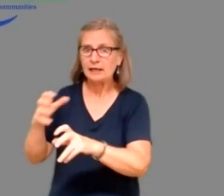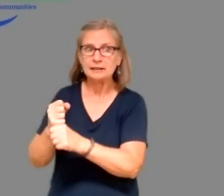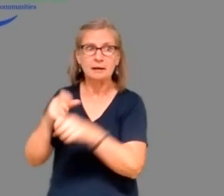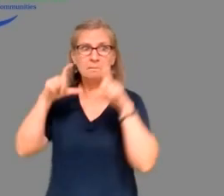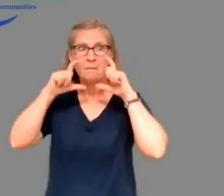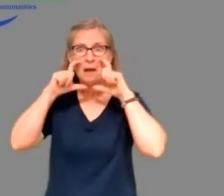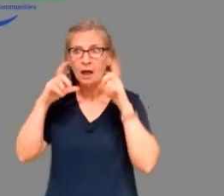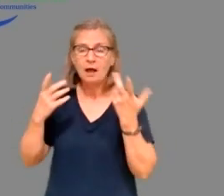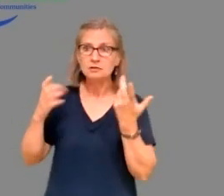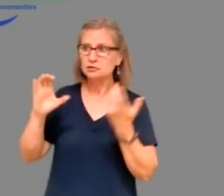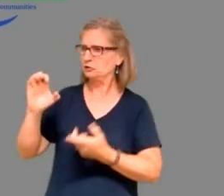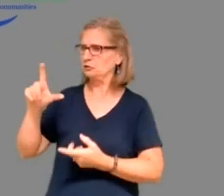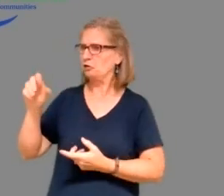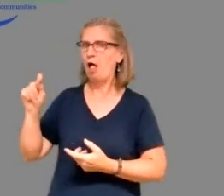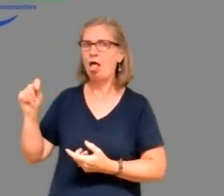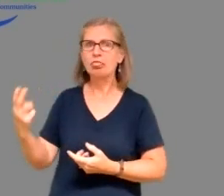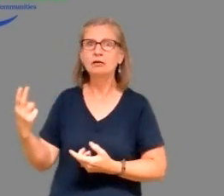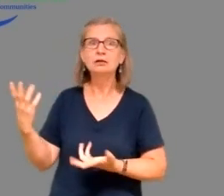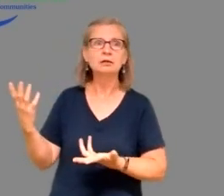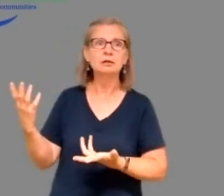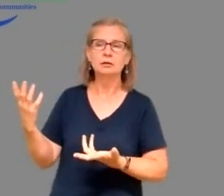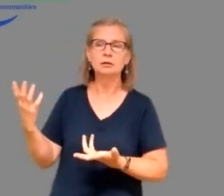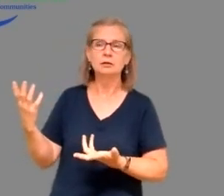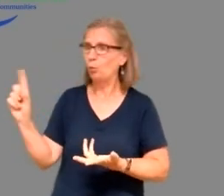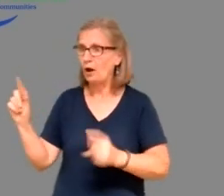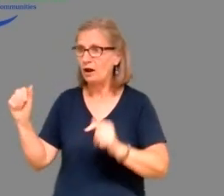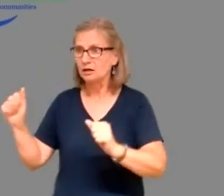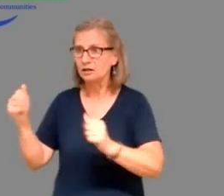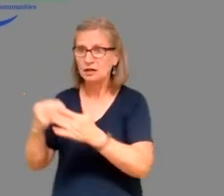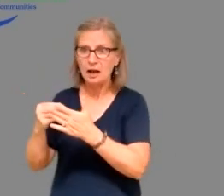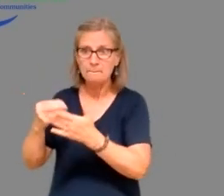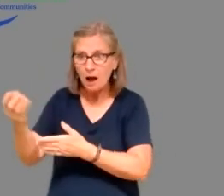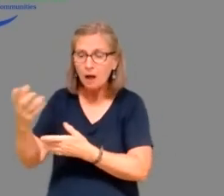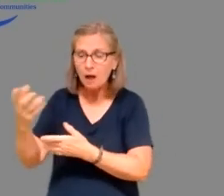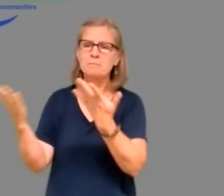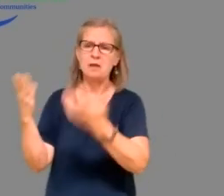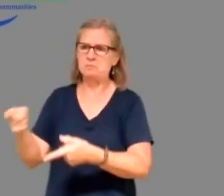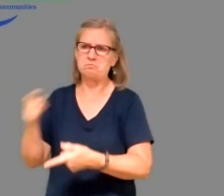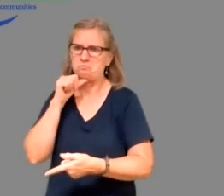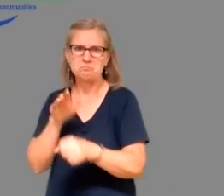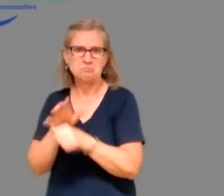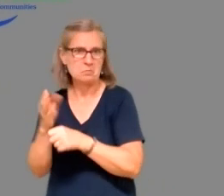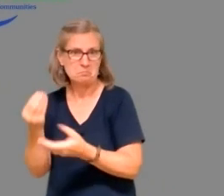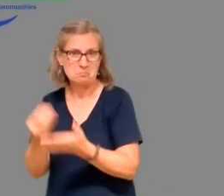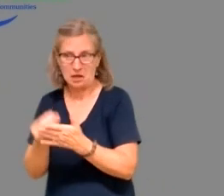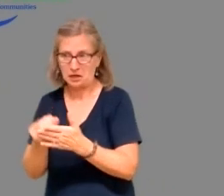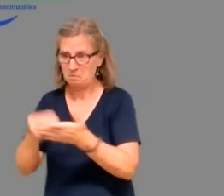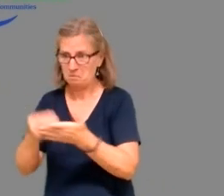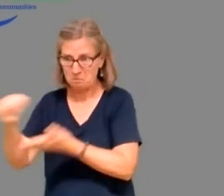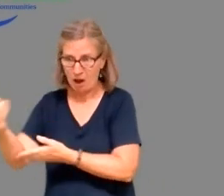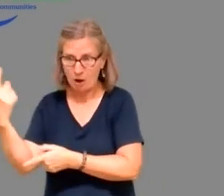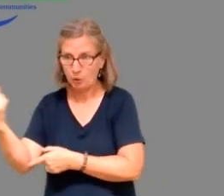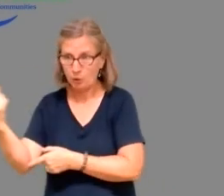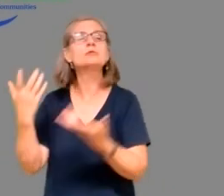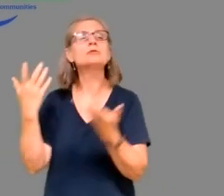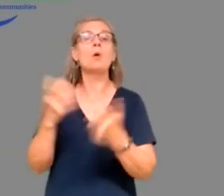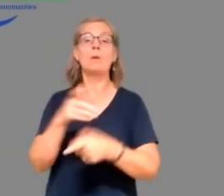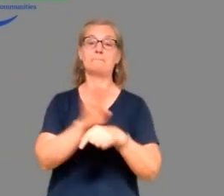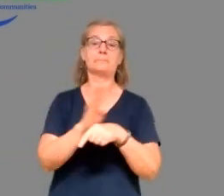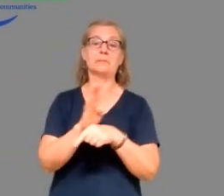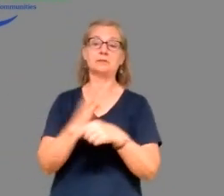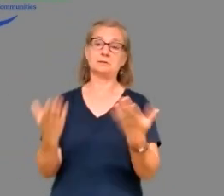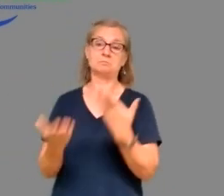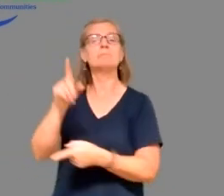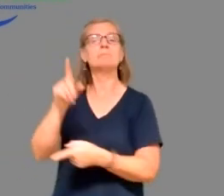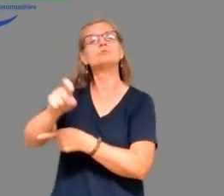hard time finding out where they can purchase or may not have the money to purchase. So it probably wouldn't be a bad idea that you have something